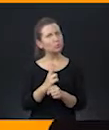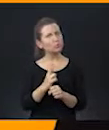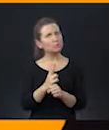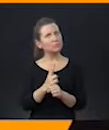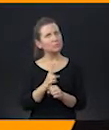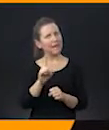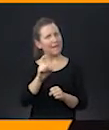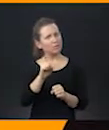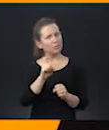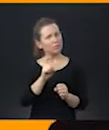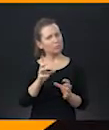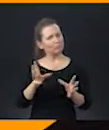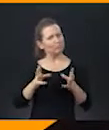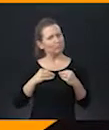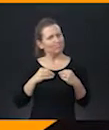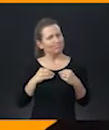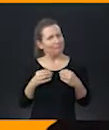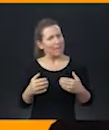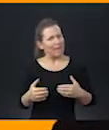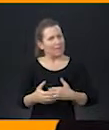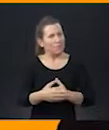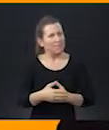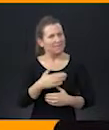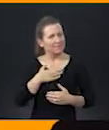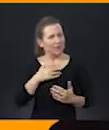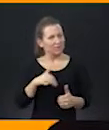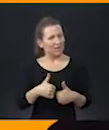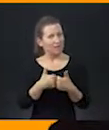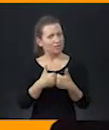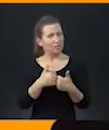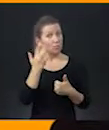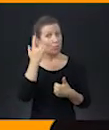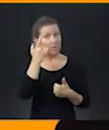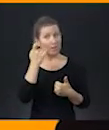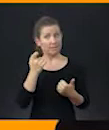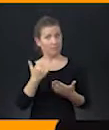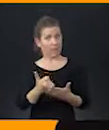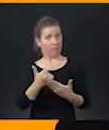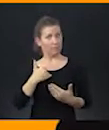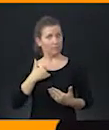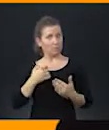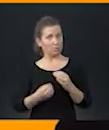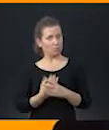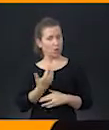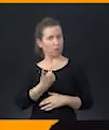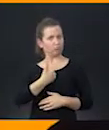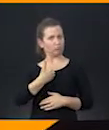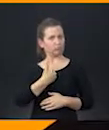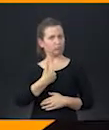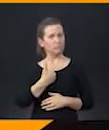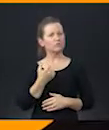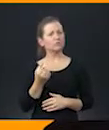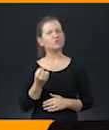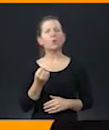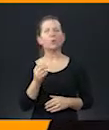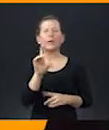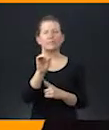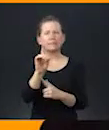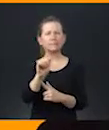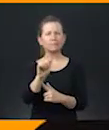learning to embrace my challenges, because it, you know, really does promote personal growth. So I would describe my disability